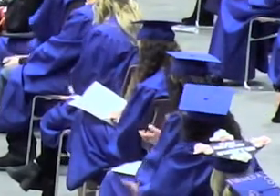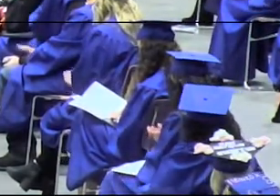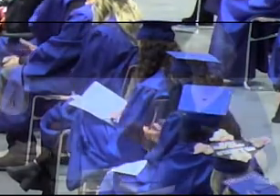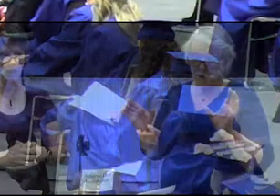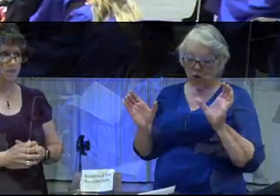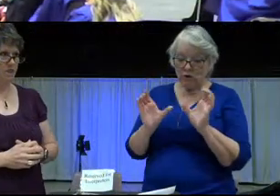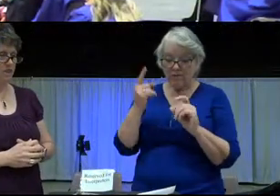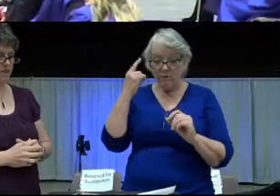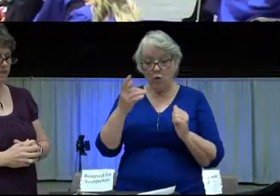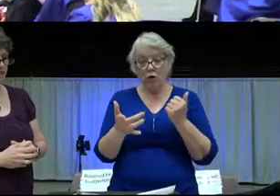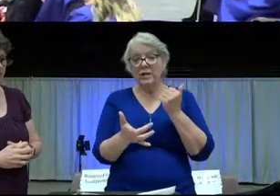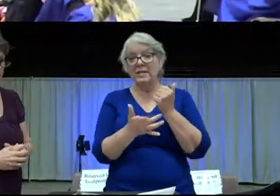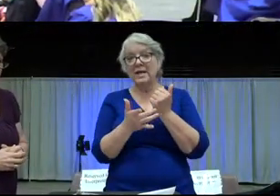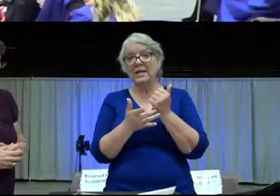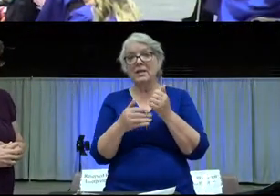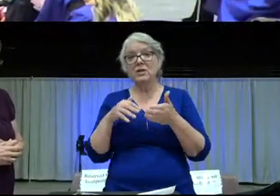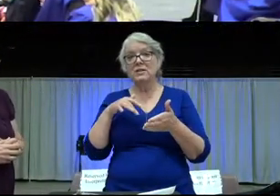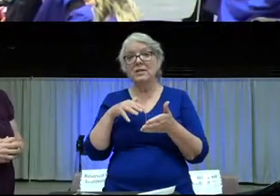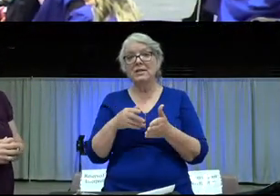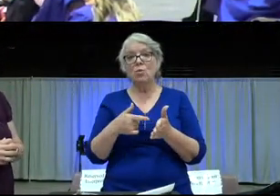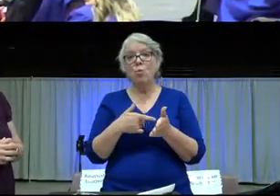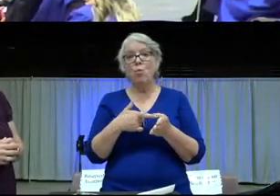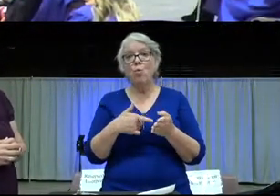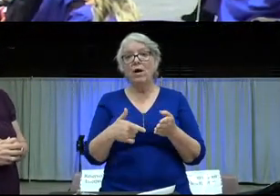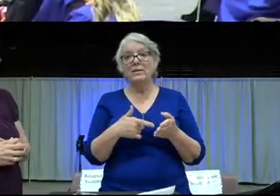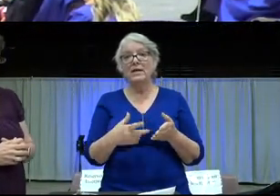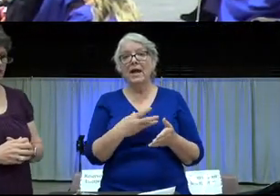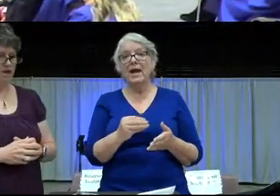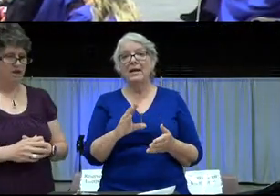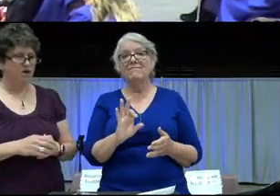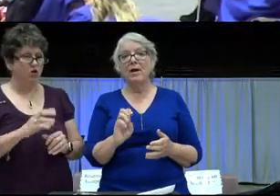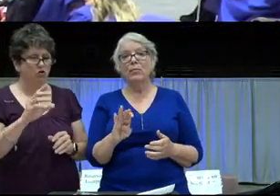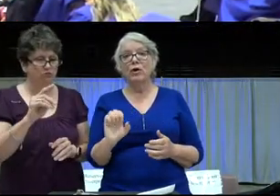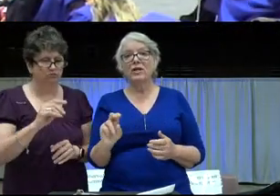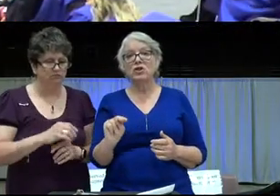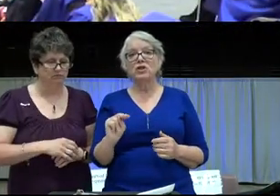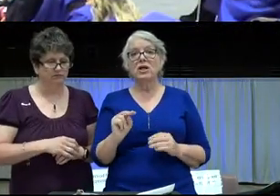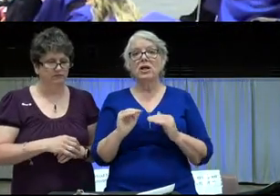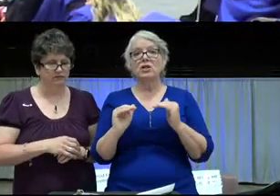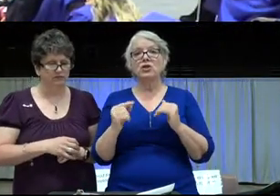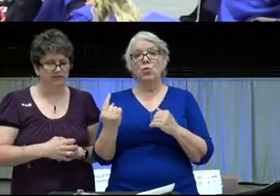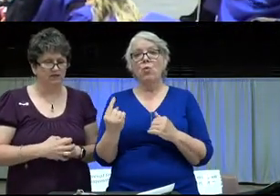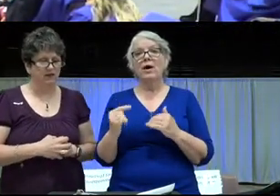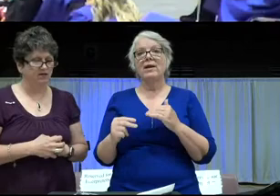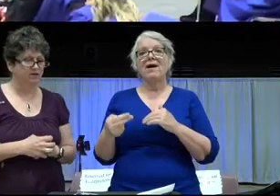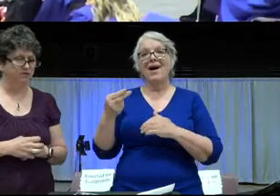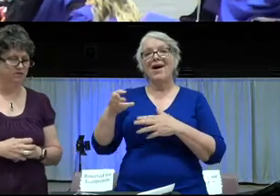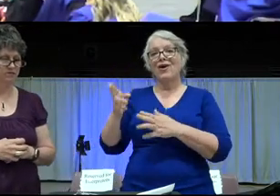Certificate of Technical Studies, Welding and Fabrication, Tier 1, High Honors.